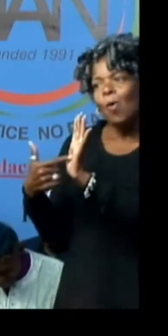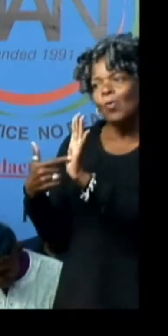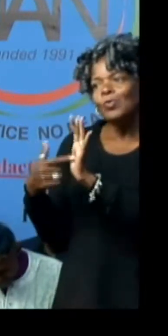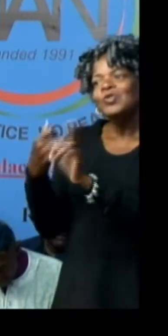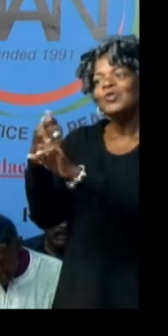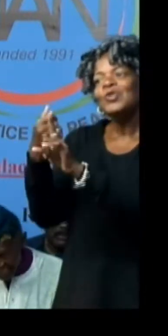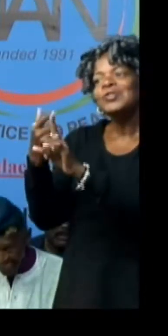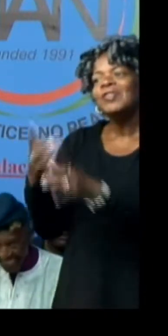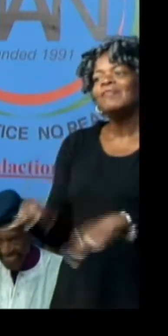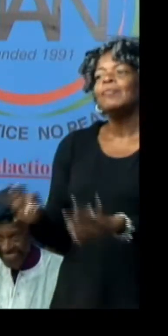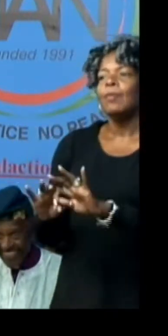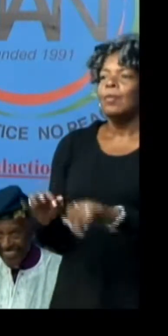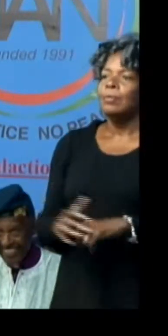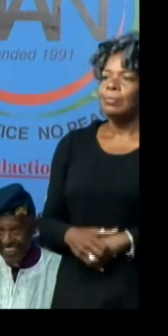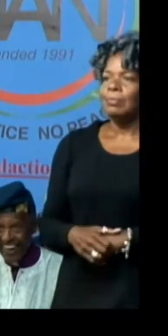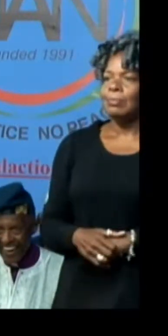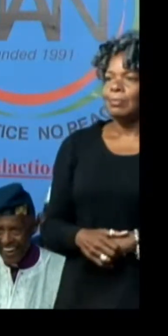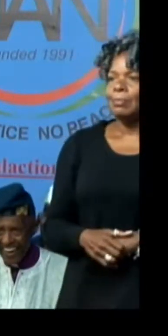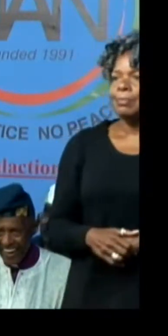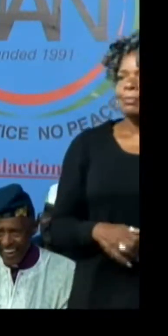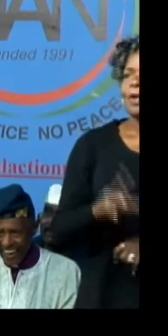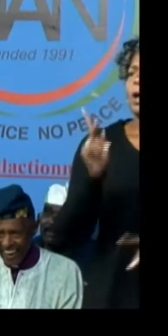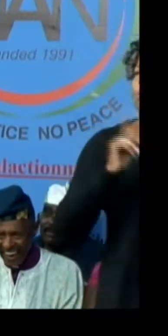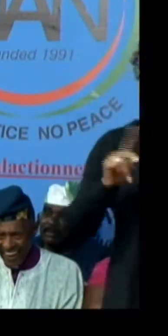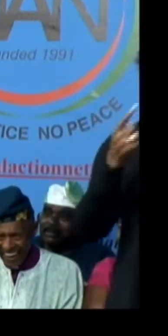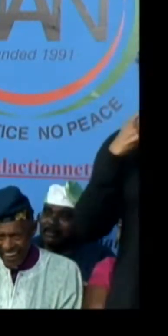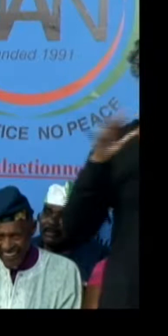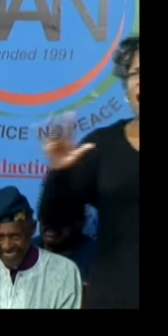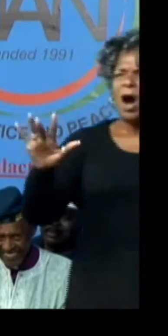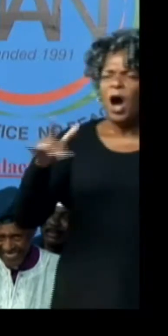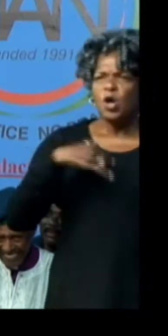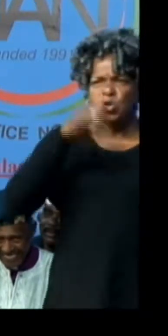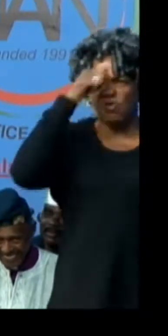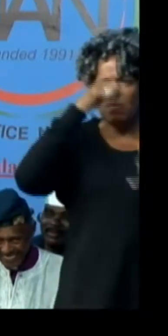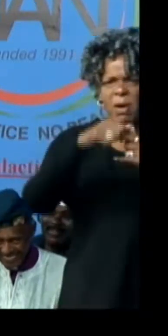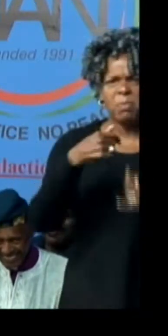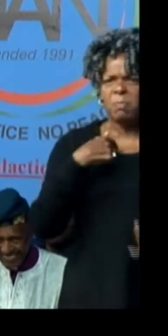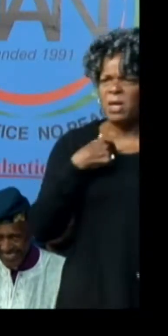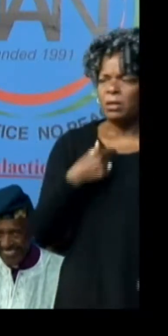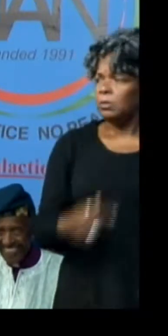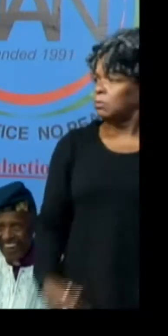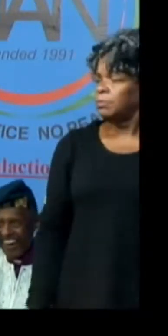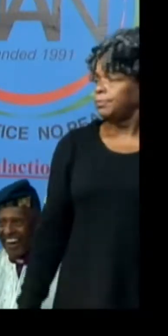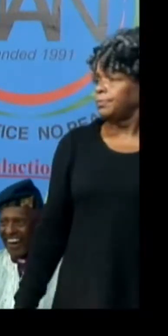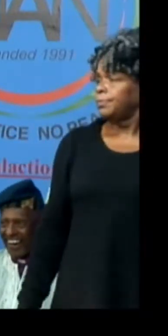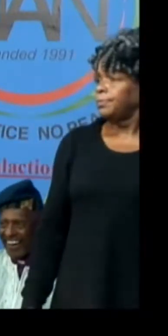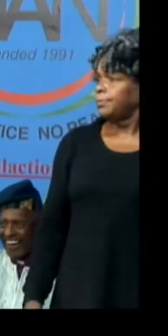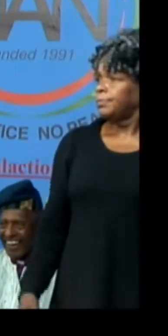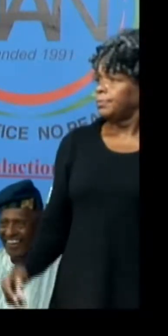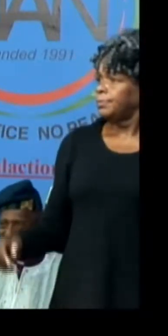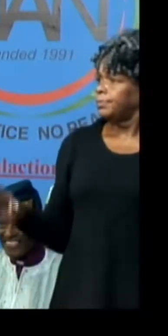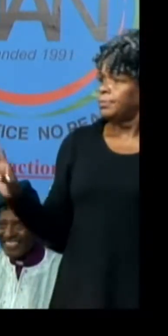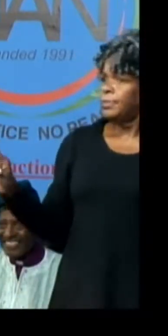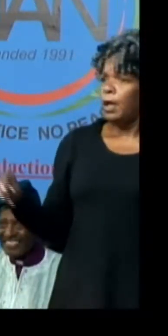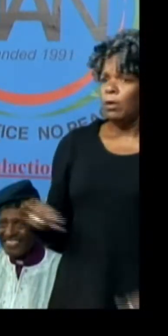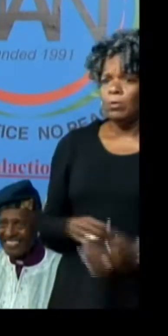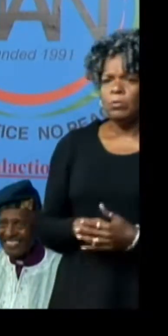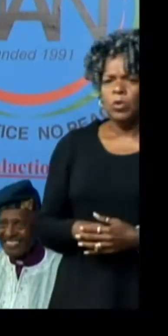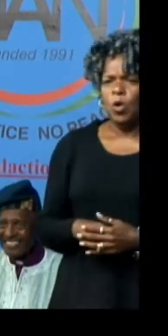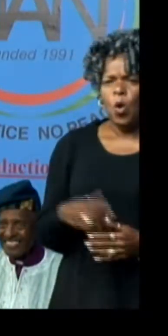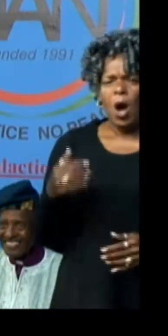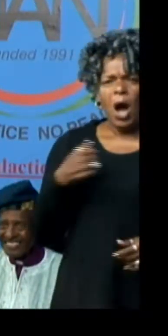Don't you remember what I know? I don't remember. You didn't do nothing. I'm trying to forget you was there.